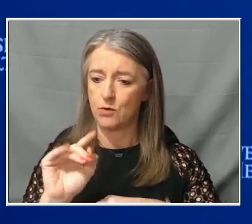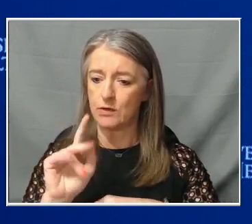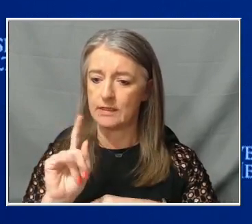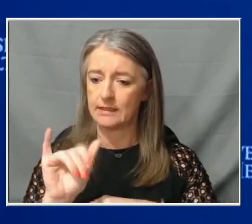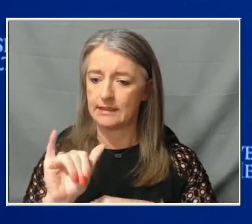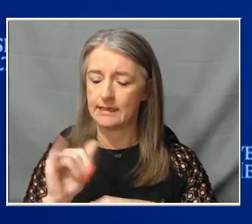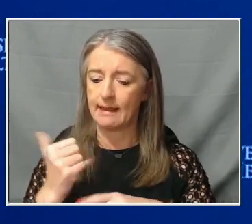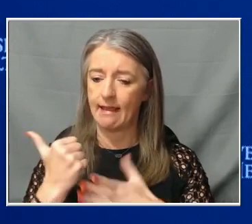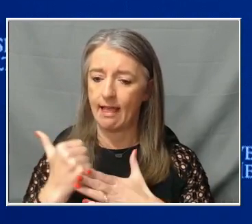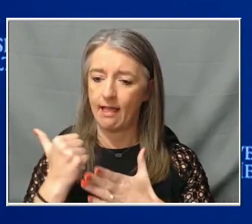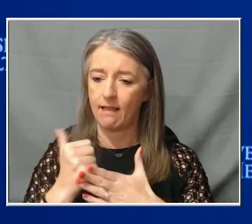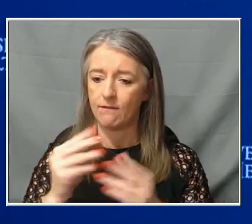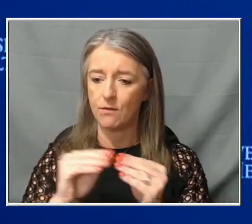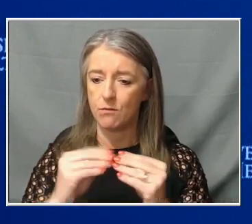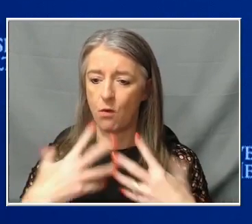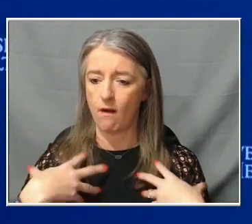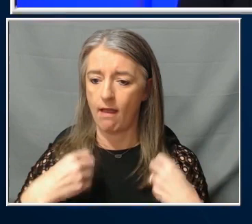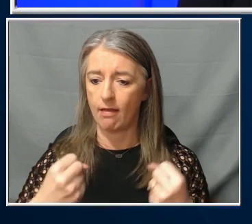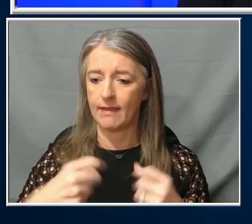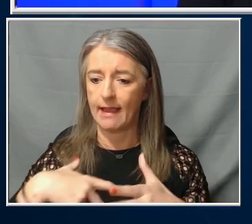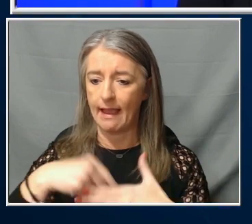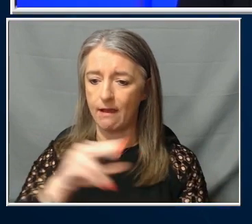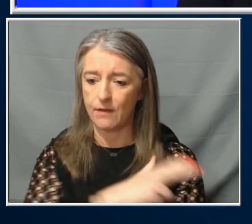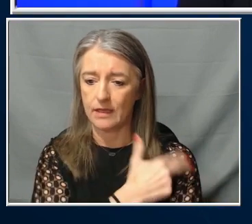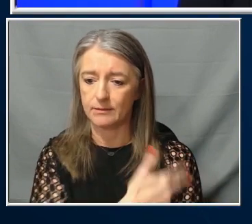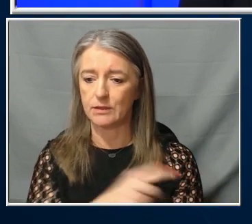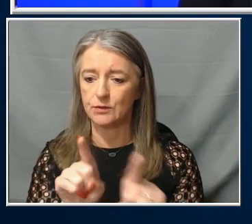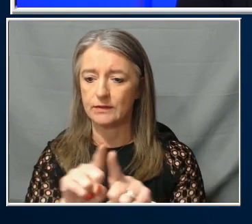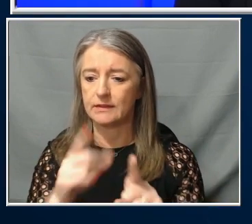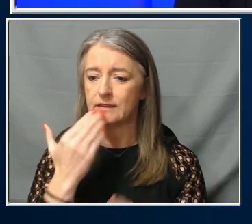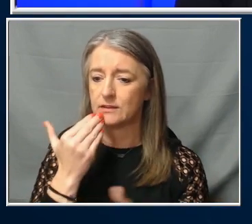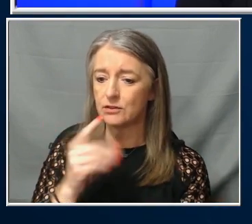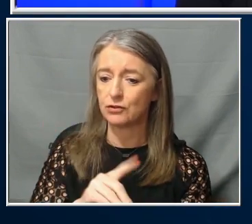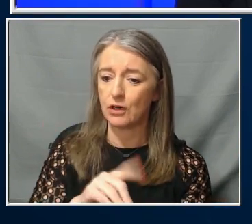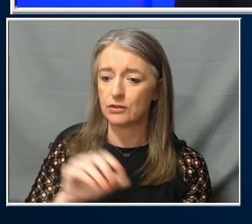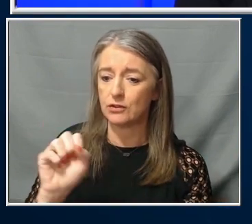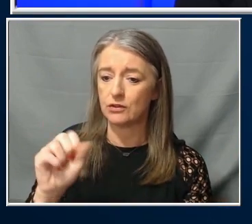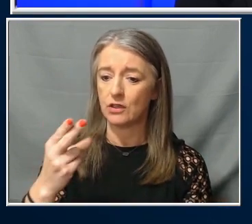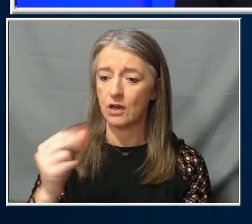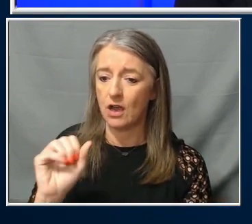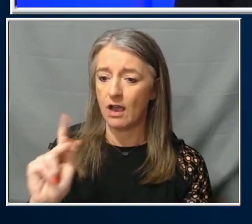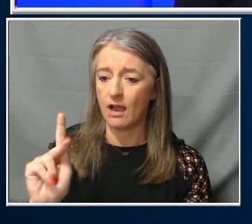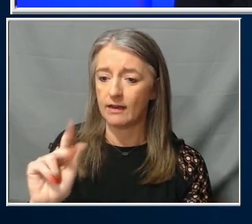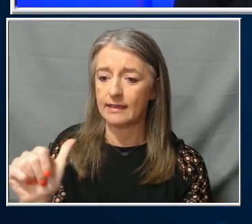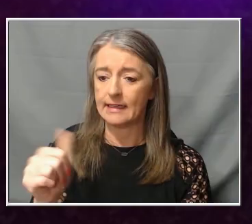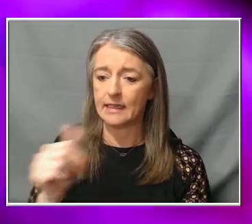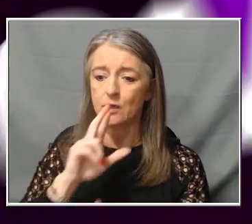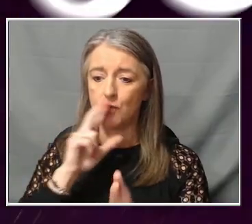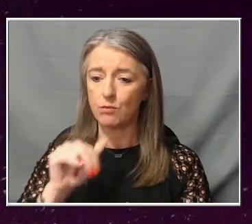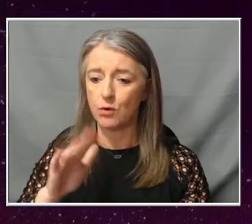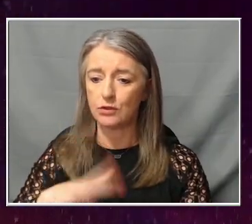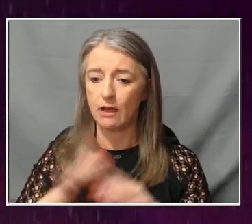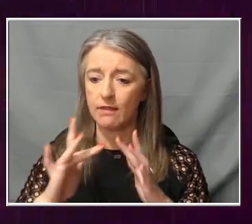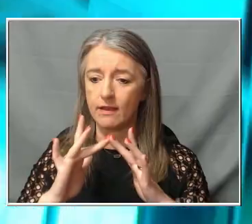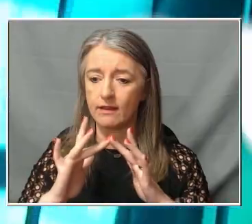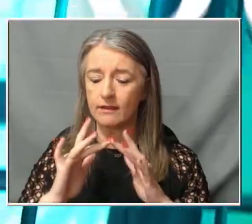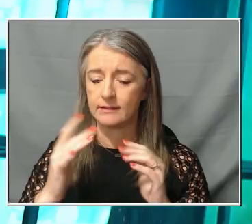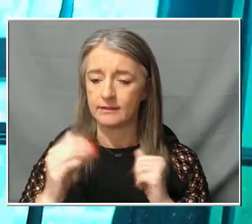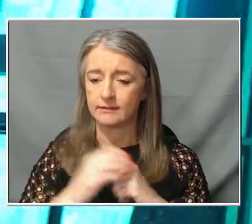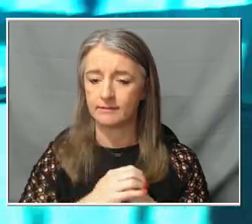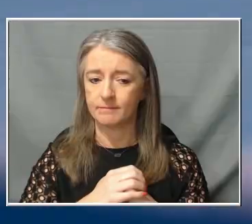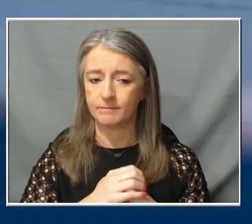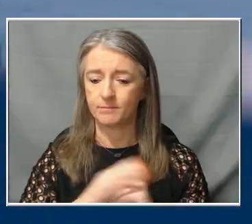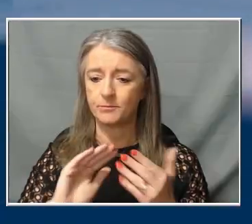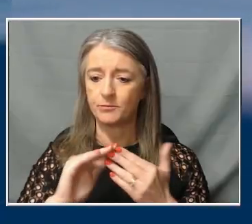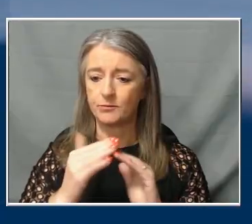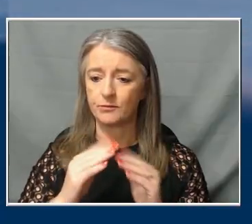hospital for that as well. So, Doc Hawk, thank you. Any reporters on the line today? Let's get to our community. A few good questions